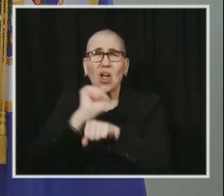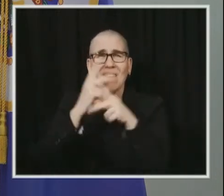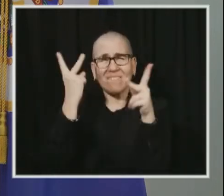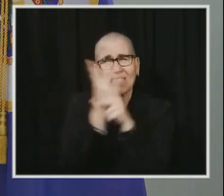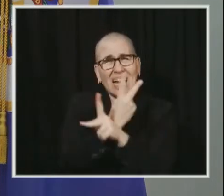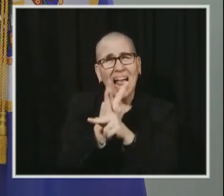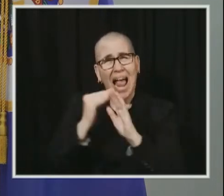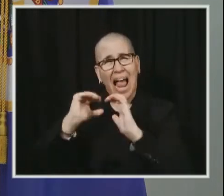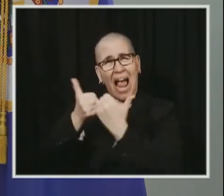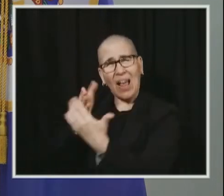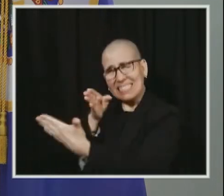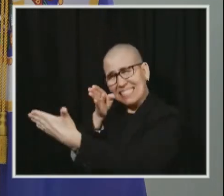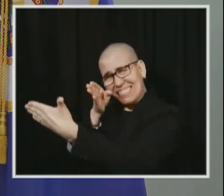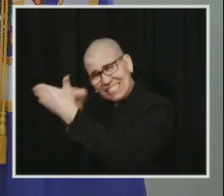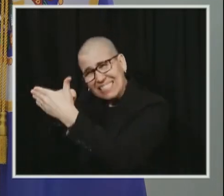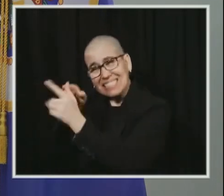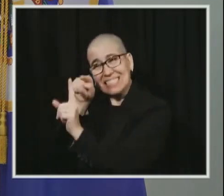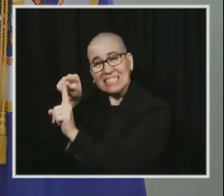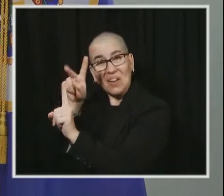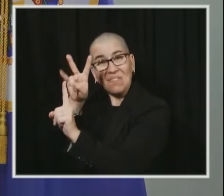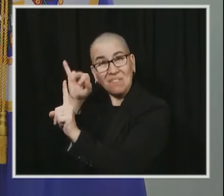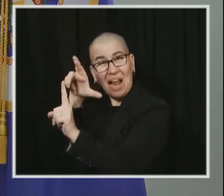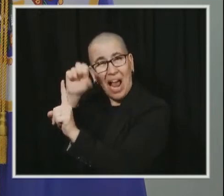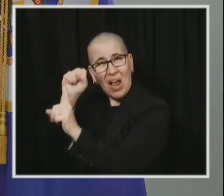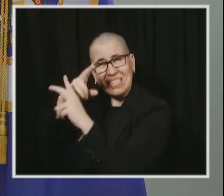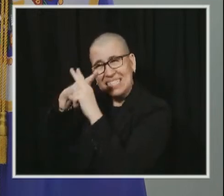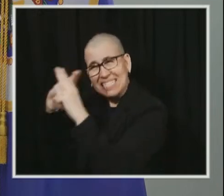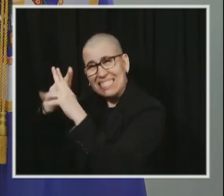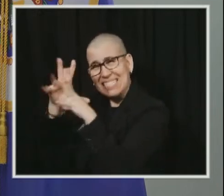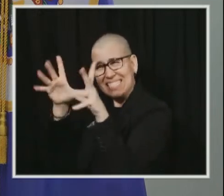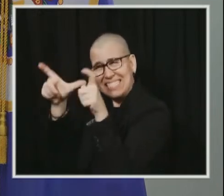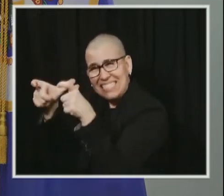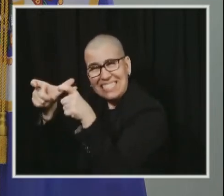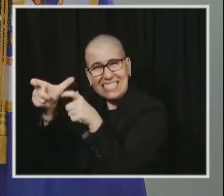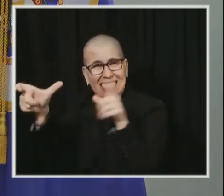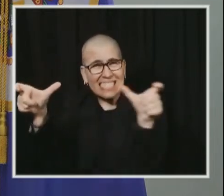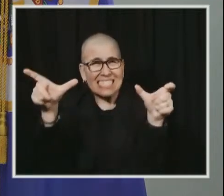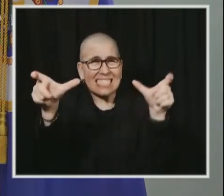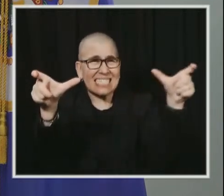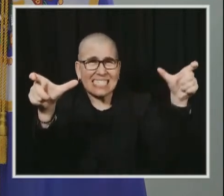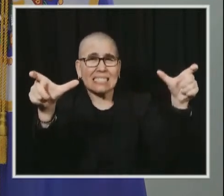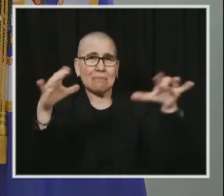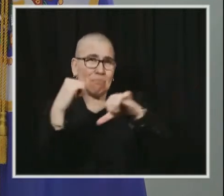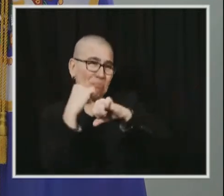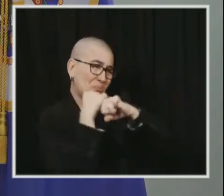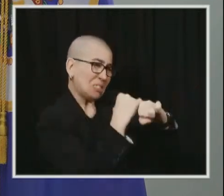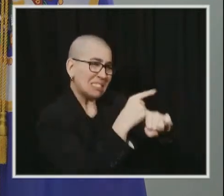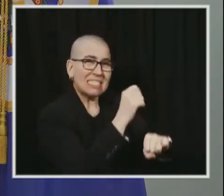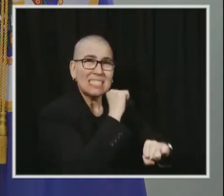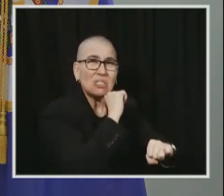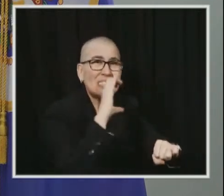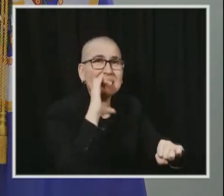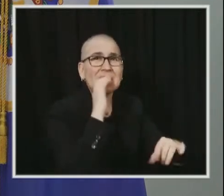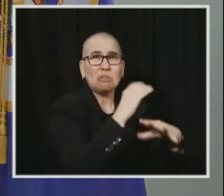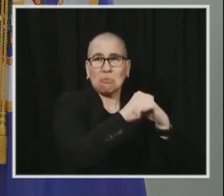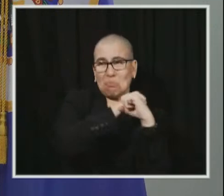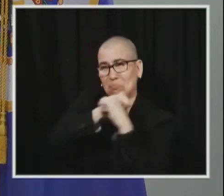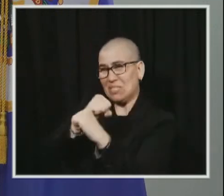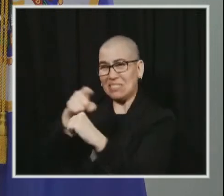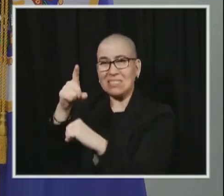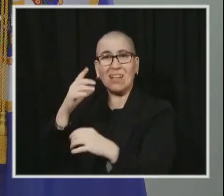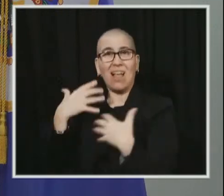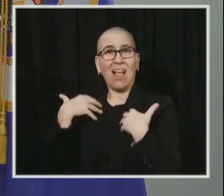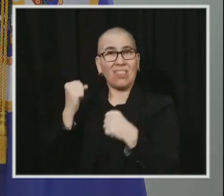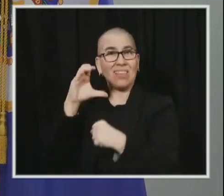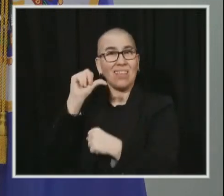spread of this. Let's do the things to protect our healthcare workers, to protect our seniors, and to a time, and I can remember saying this, at some point in the future